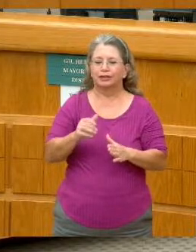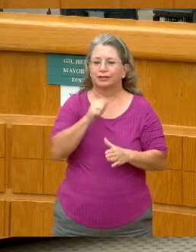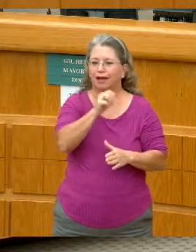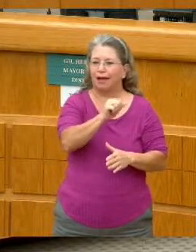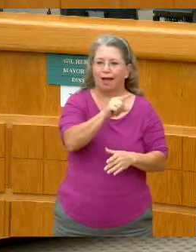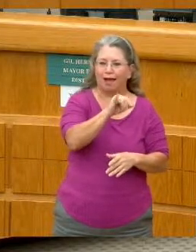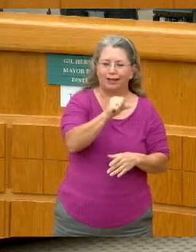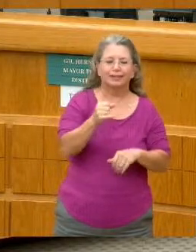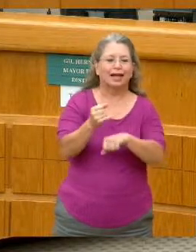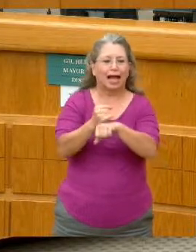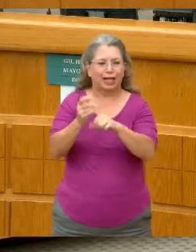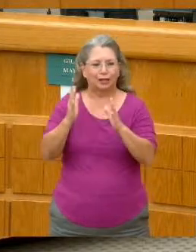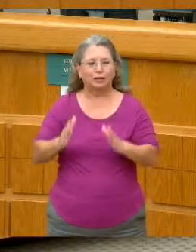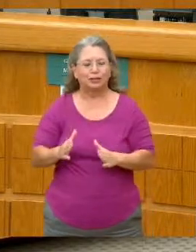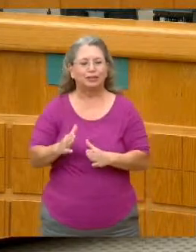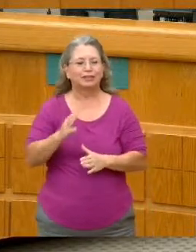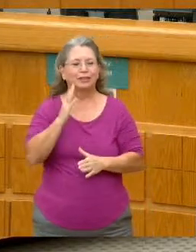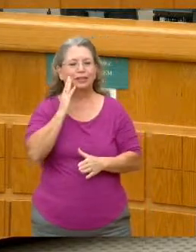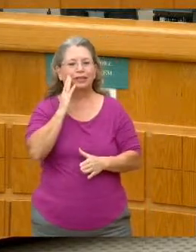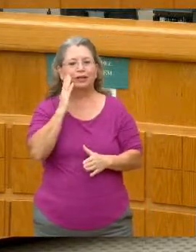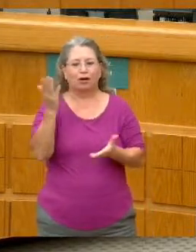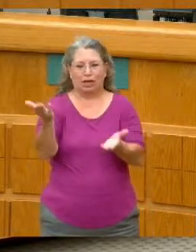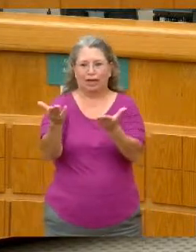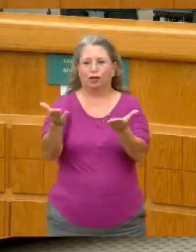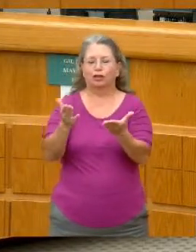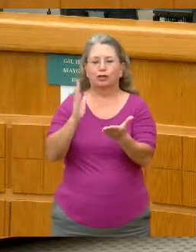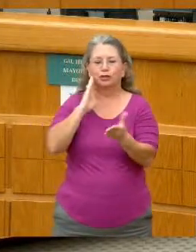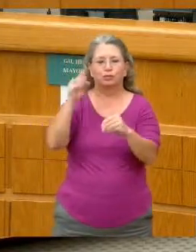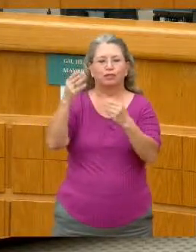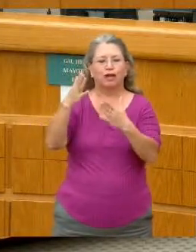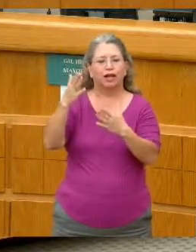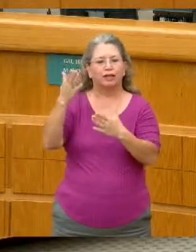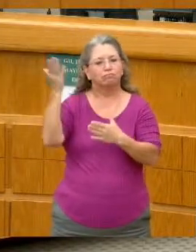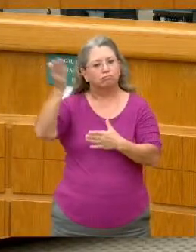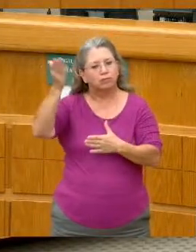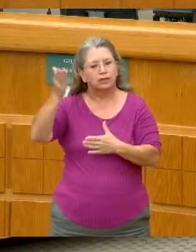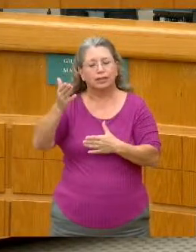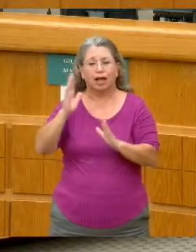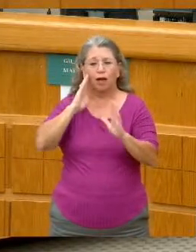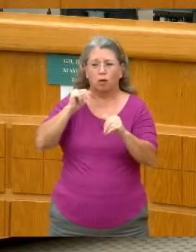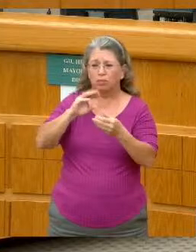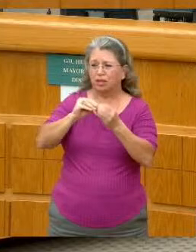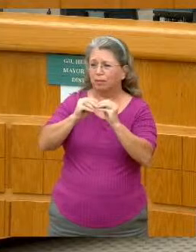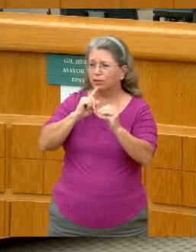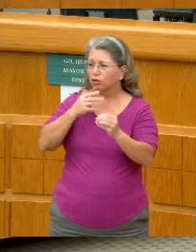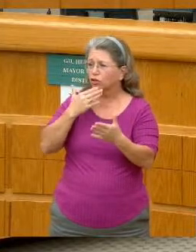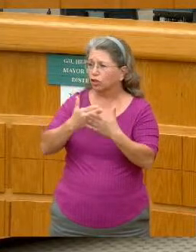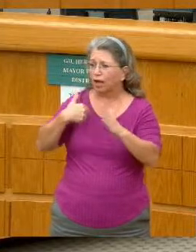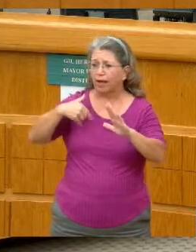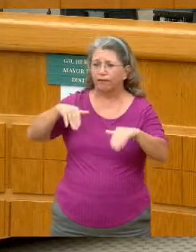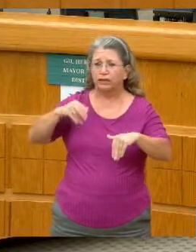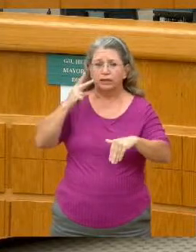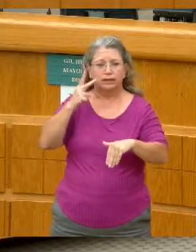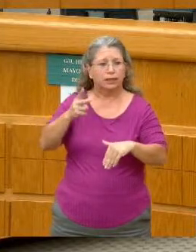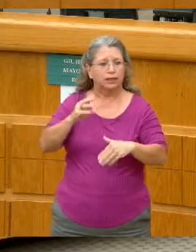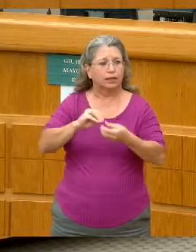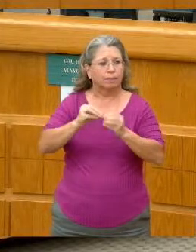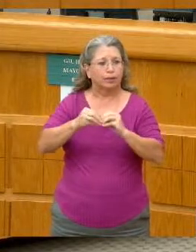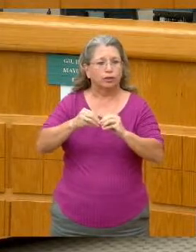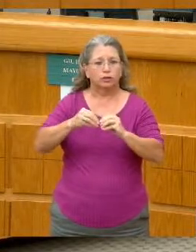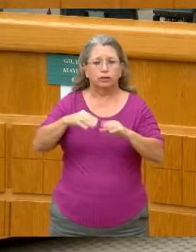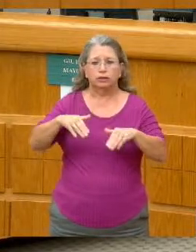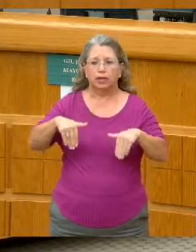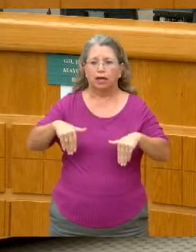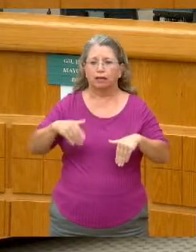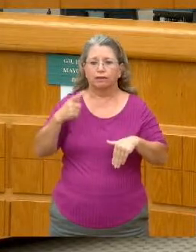Islanders. They'll be here to give us their report. Hopefully the numbers are good. I've not seen them, but one of the